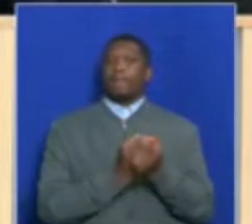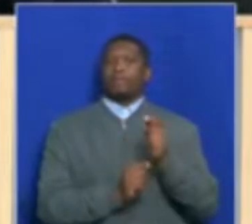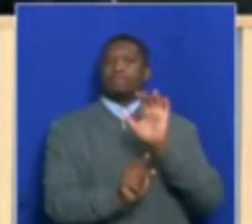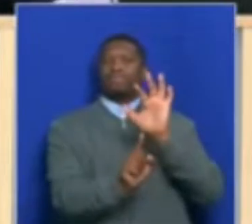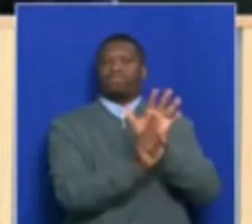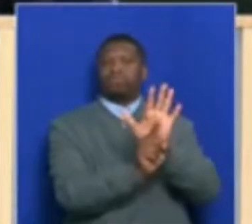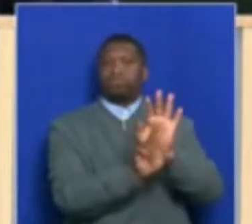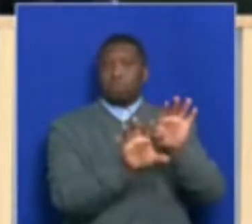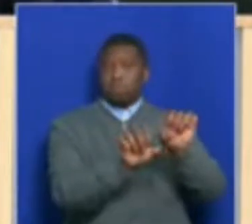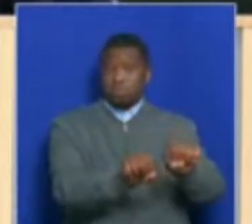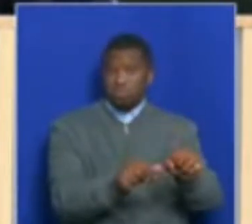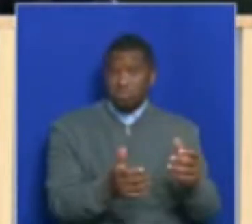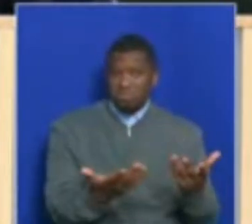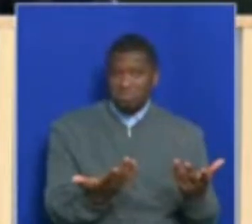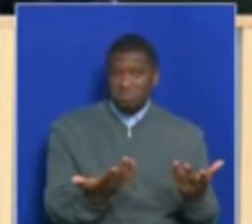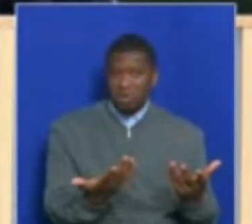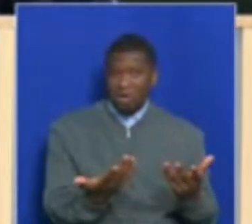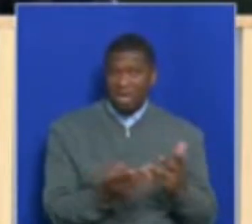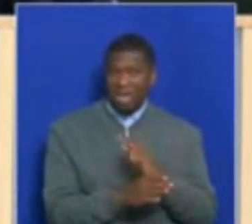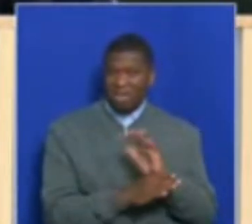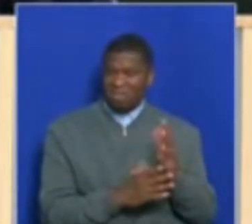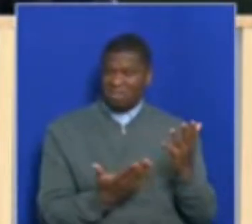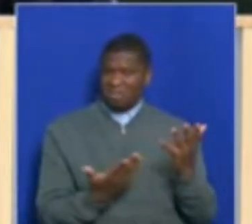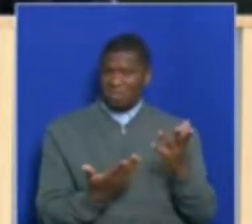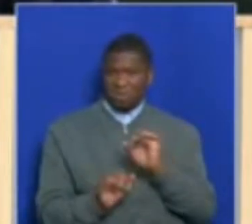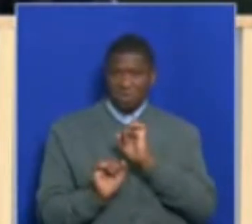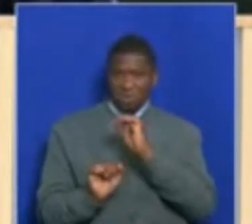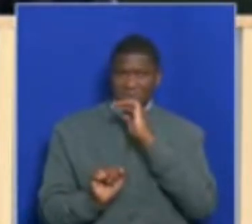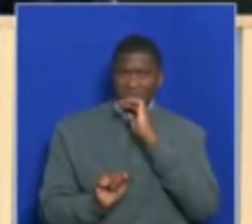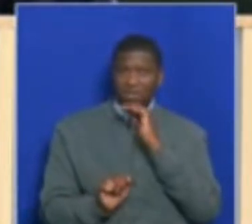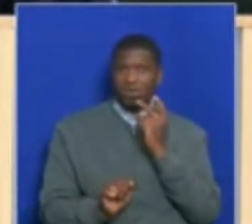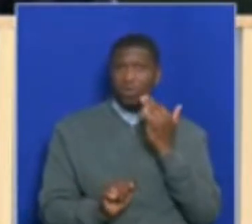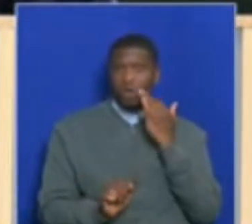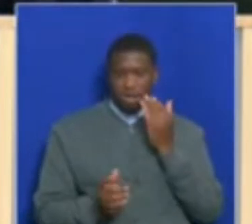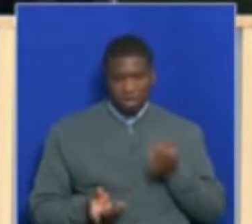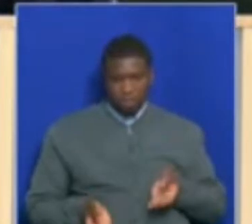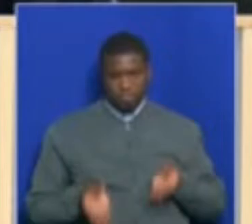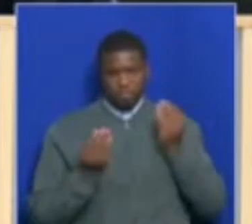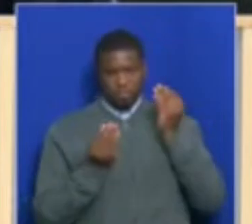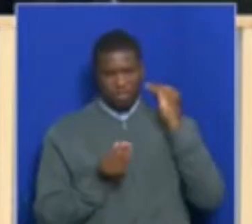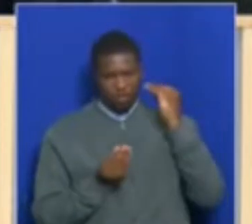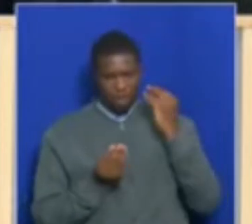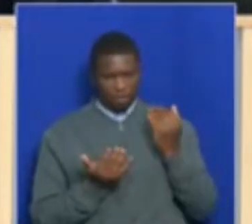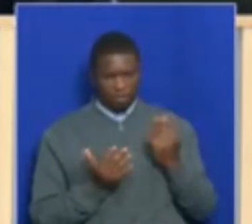I don't know if you're saying if they received information on the 2nd of March